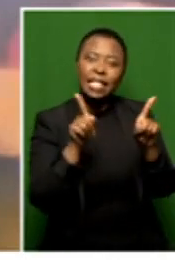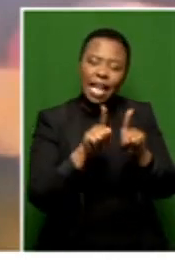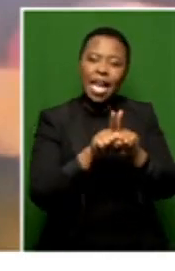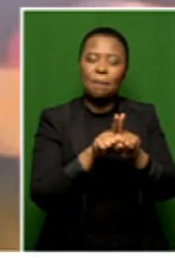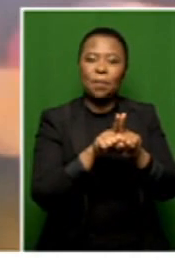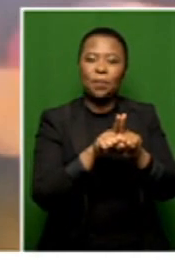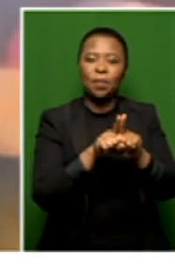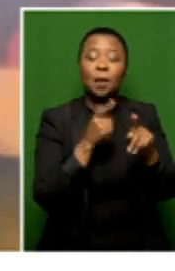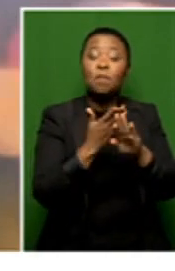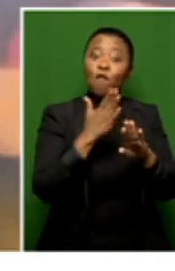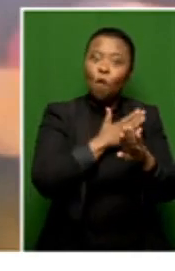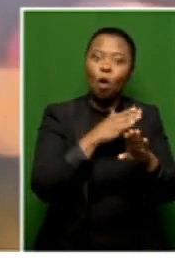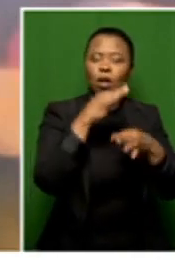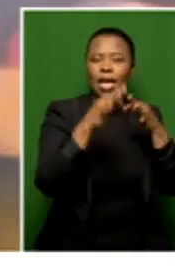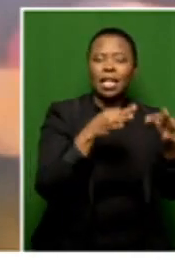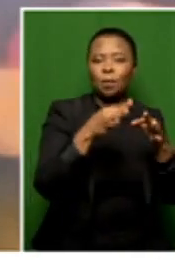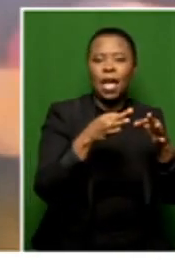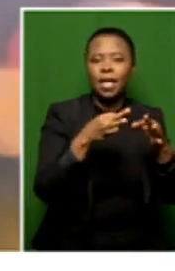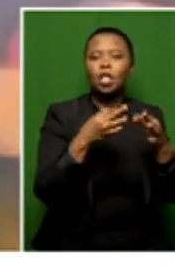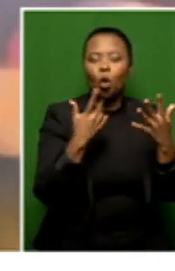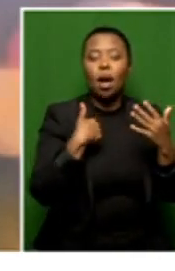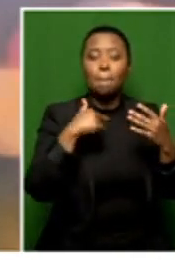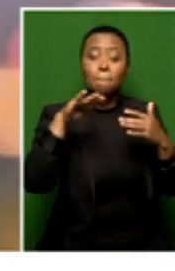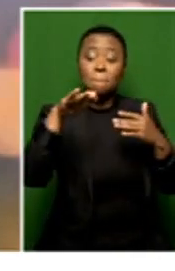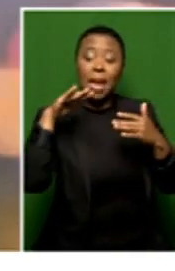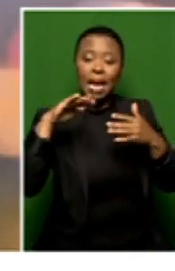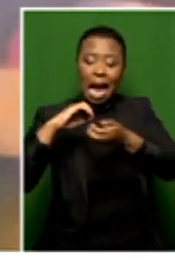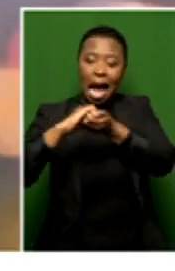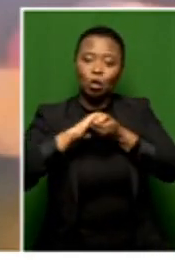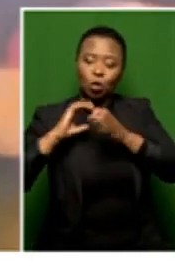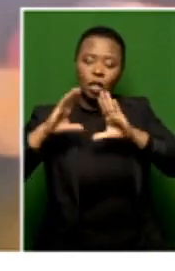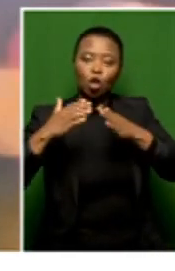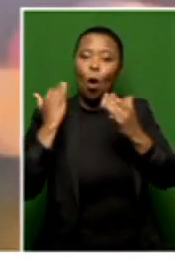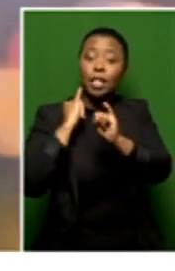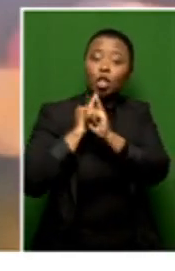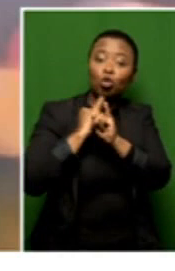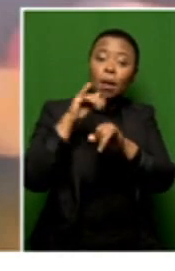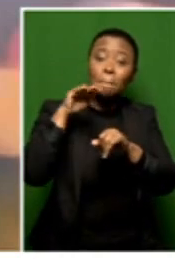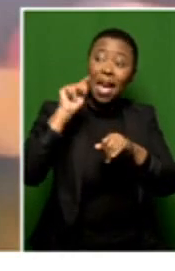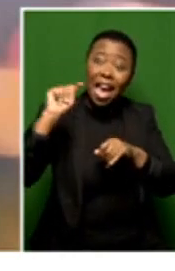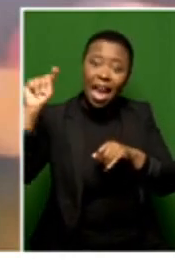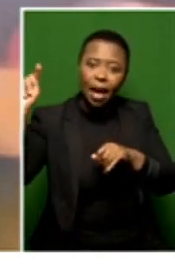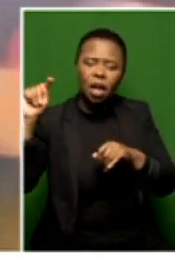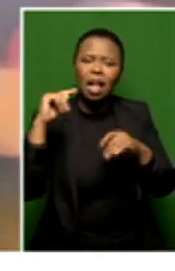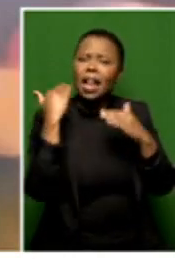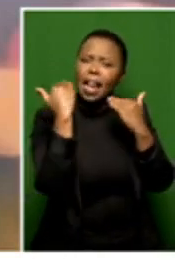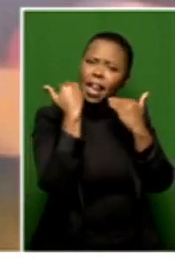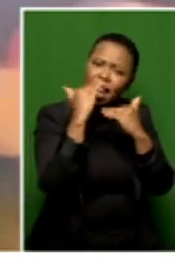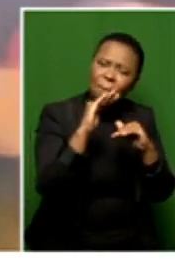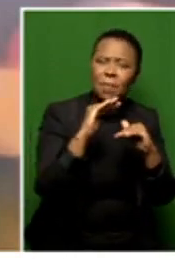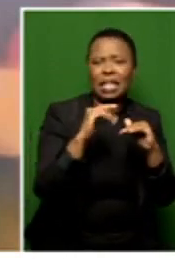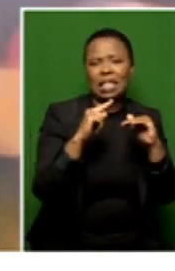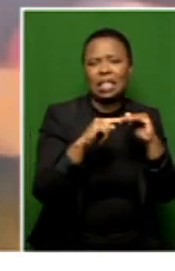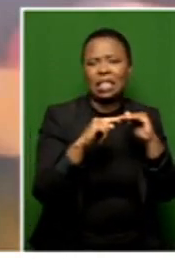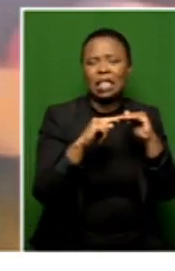that point, let's try as a banking association or institutions to limit this by flagging